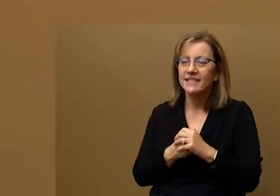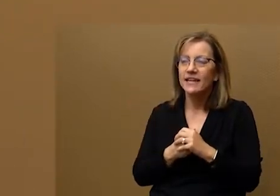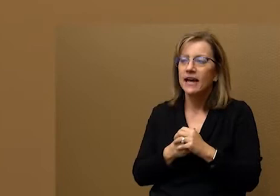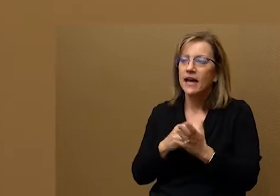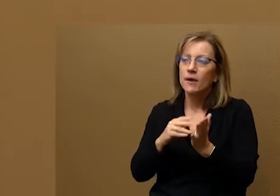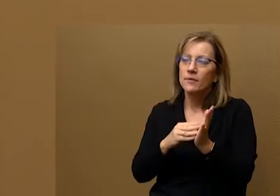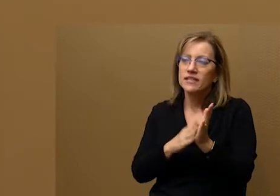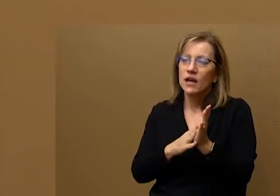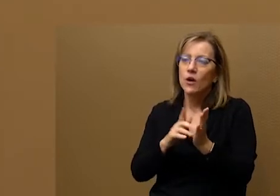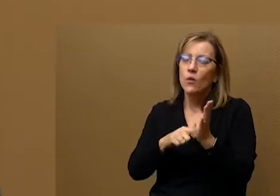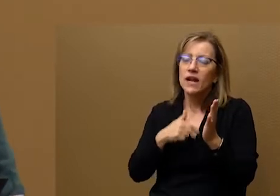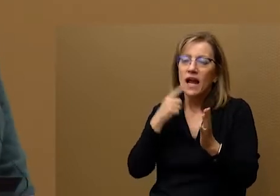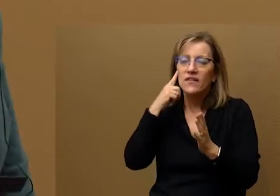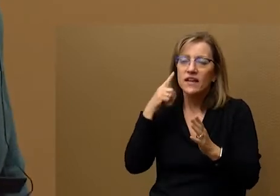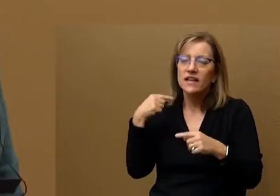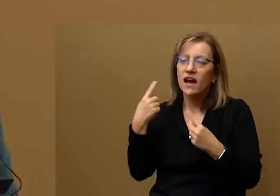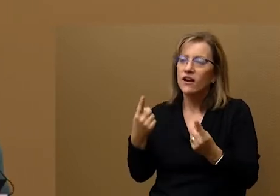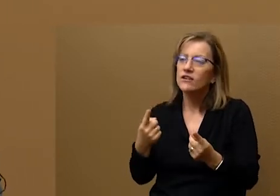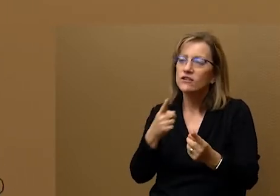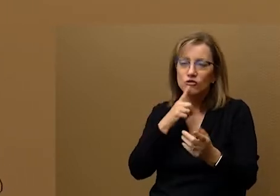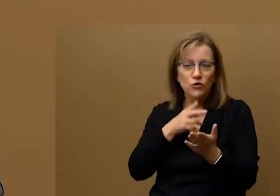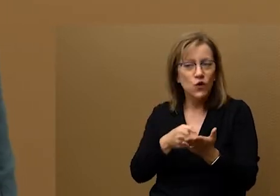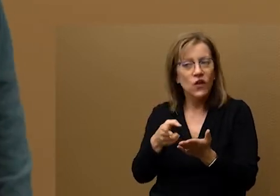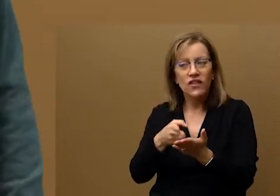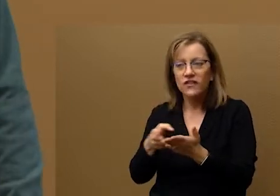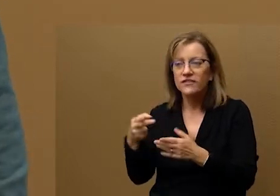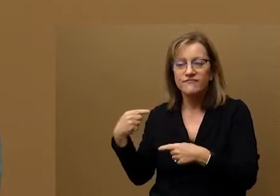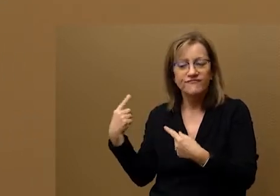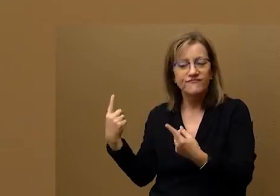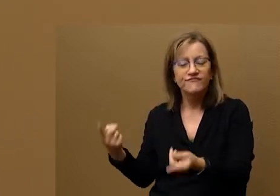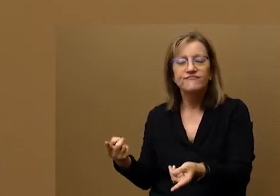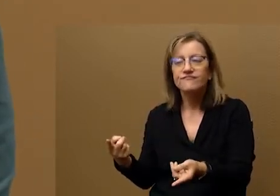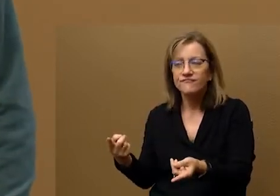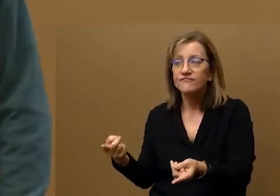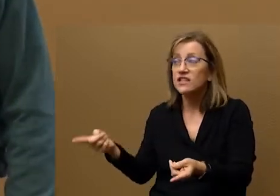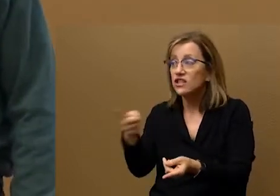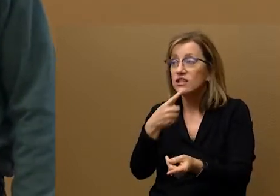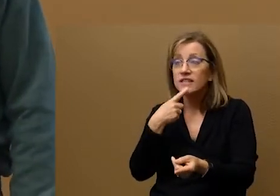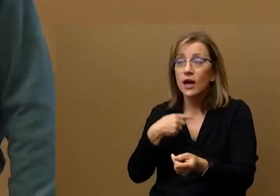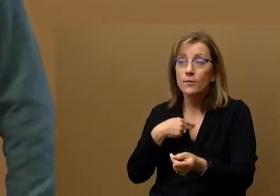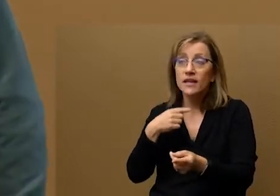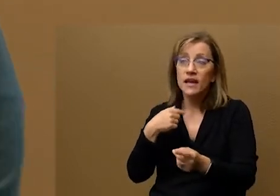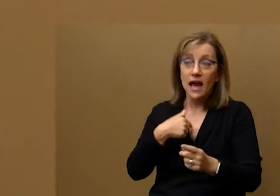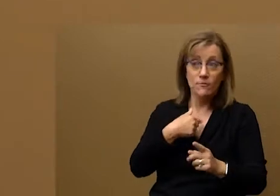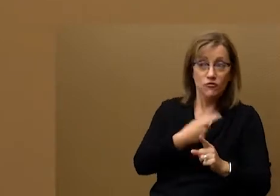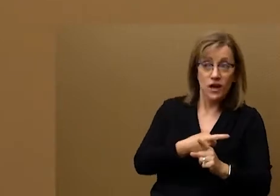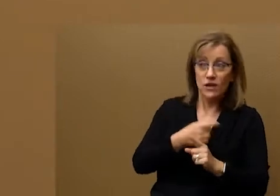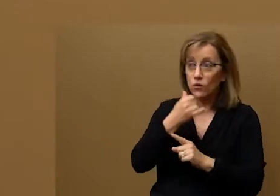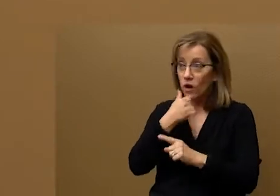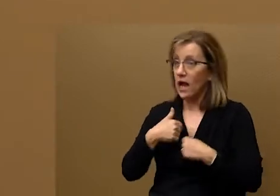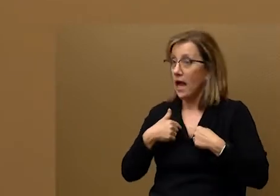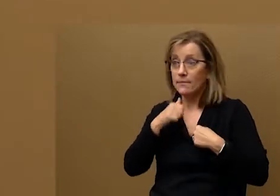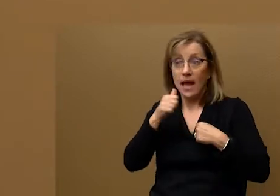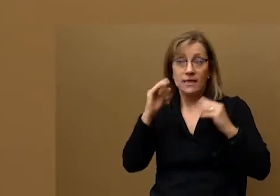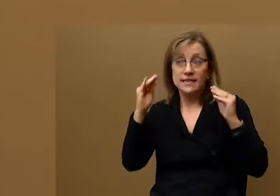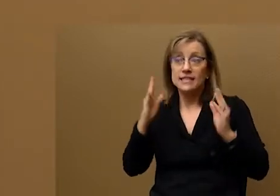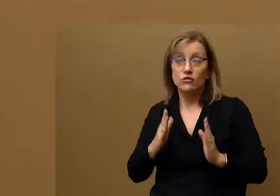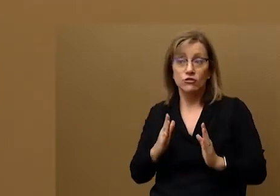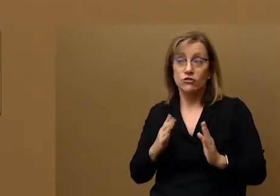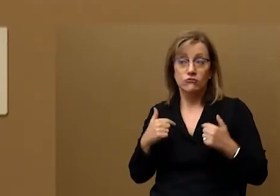put down what I think are enduring truths about educating deaf children. So you guys can tell me whether you think I'm right or wrong in this. I'm not a